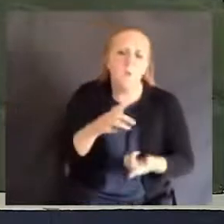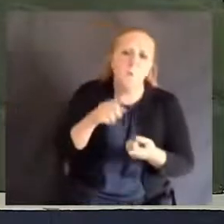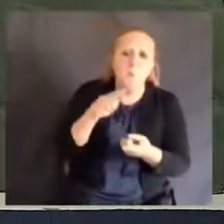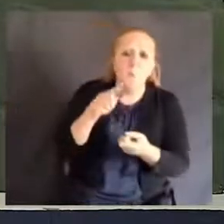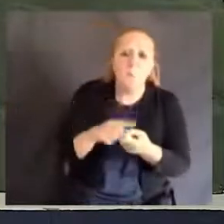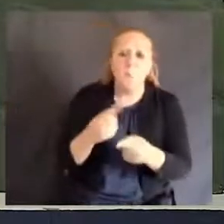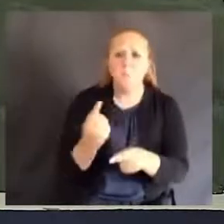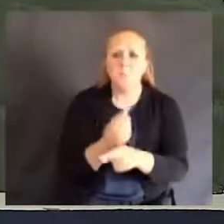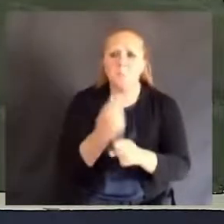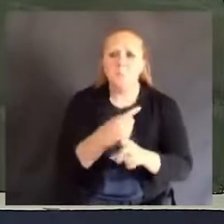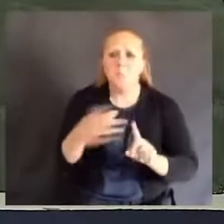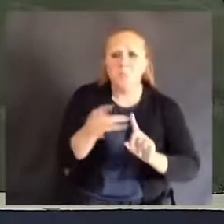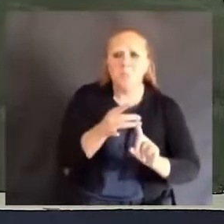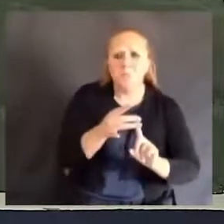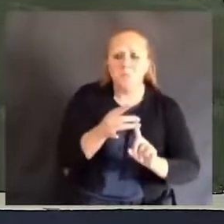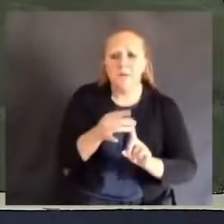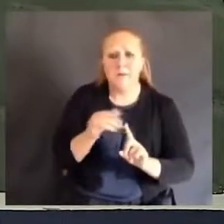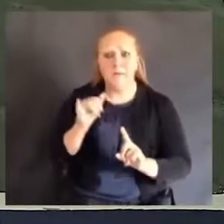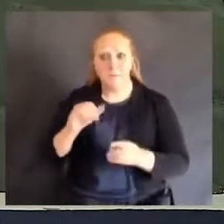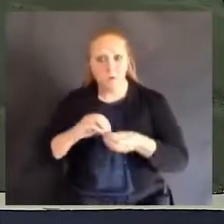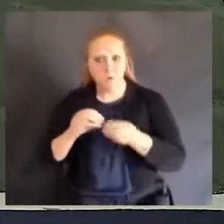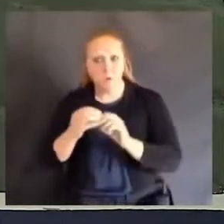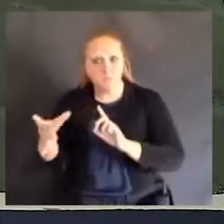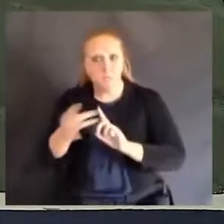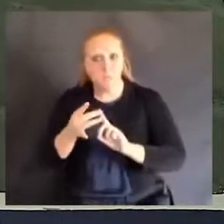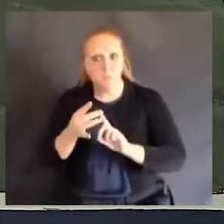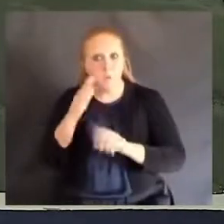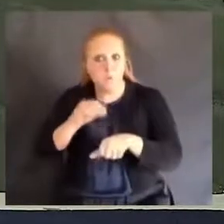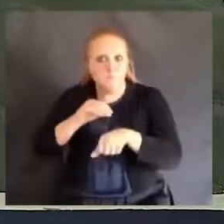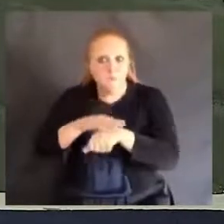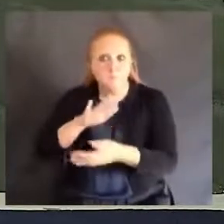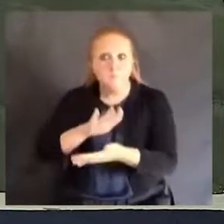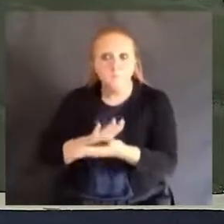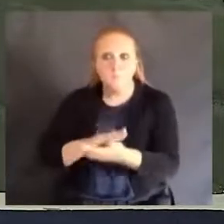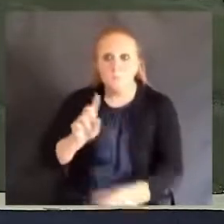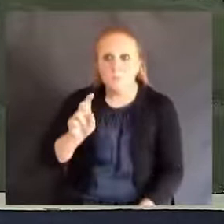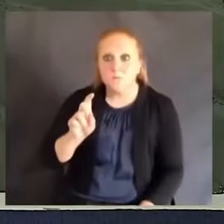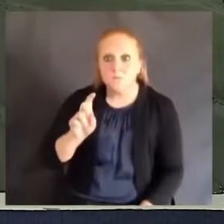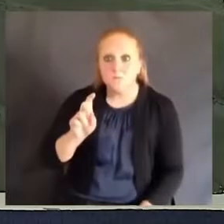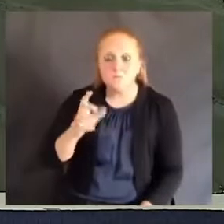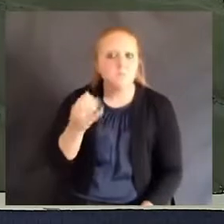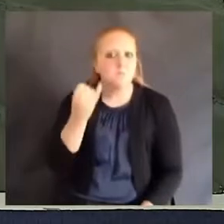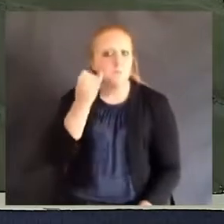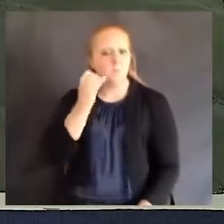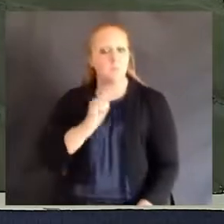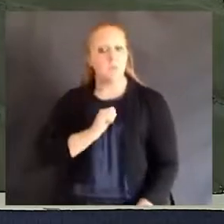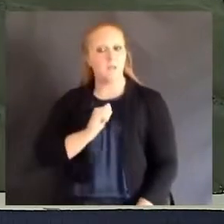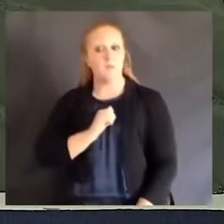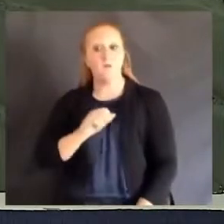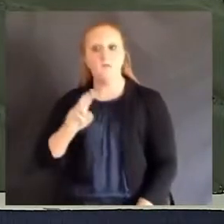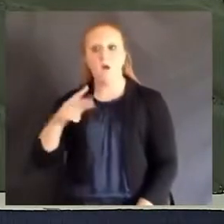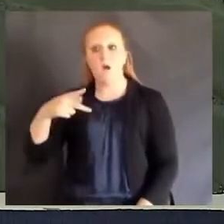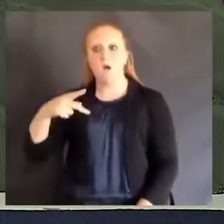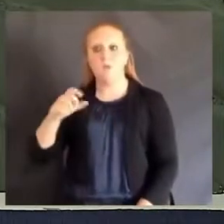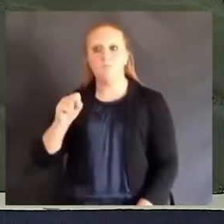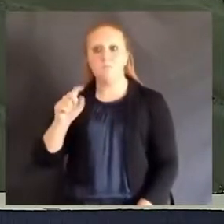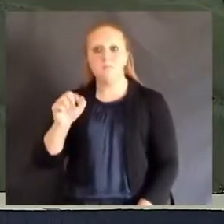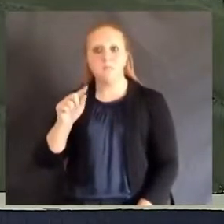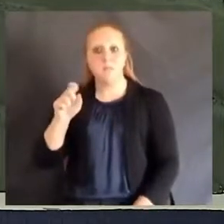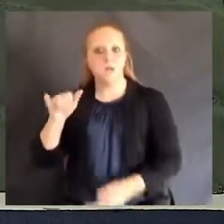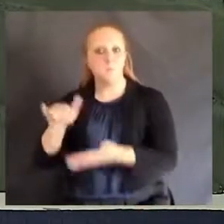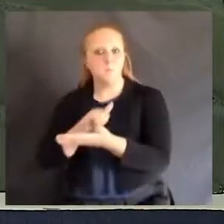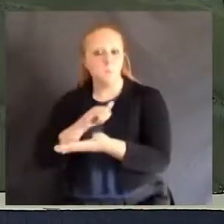affect different schools? If I have a lower infection rate because I'm in upstate New York, is